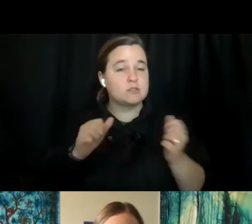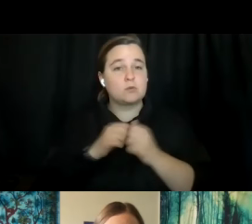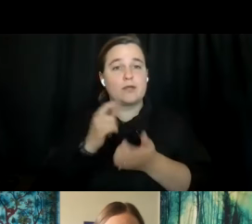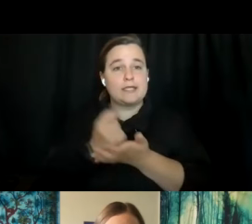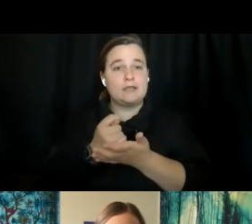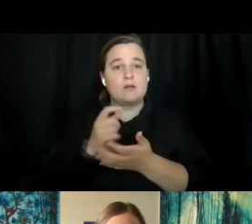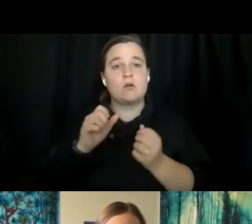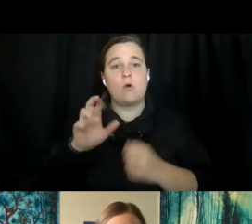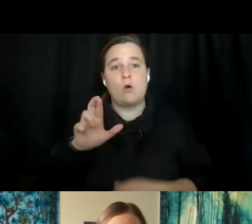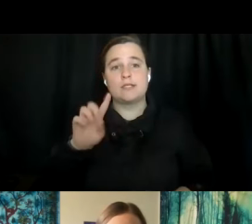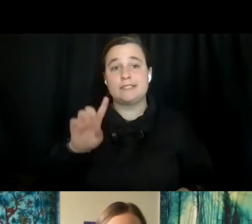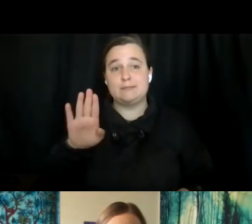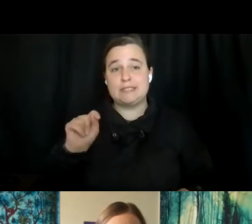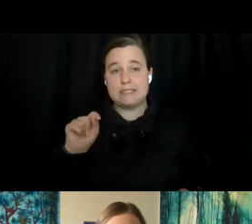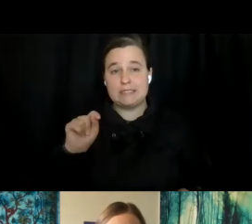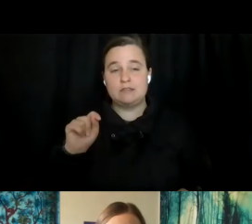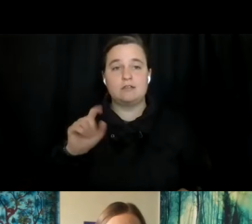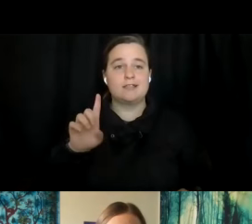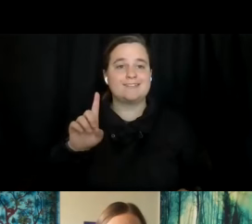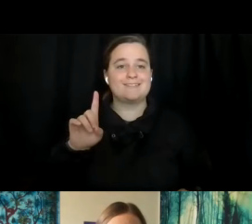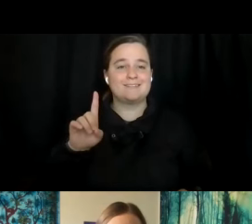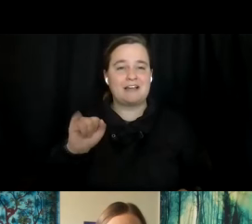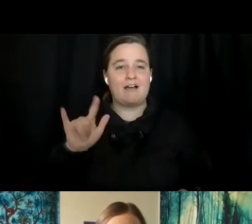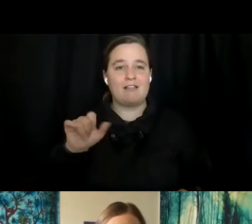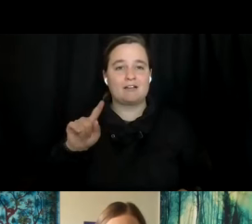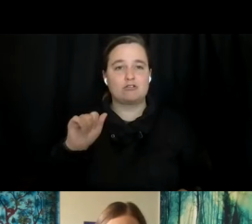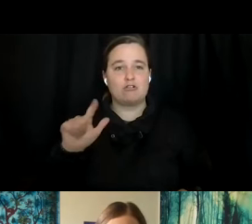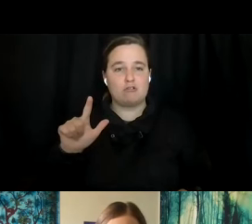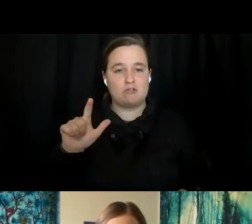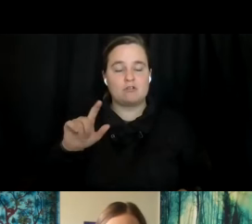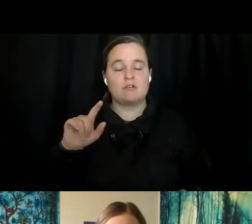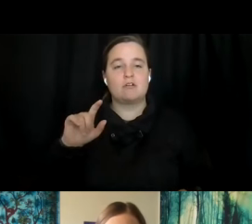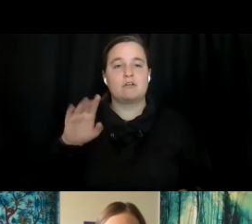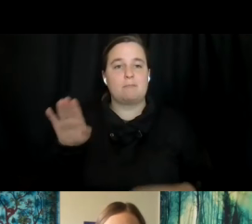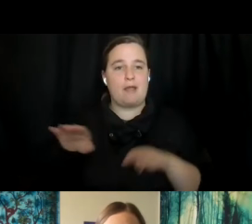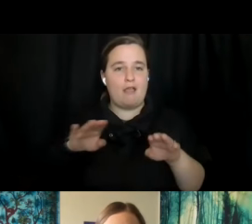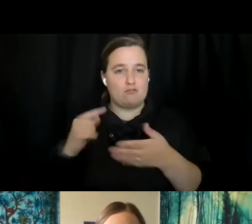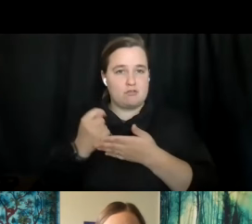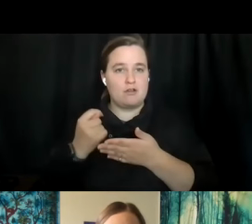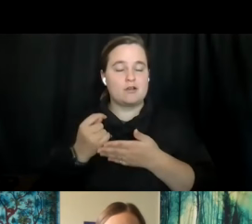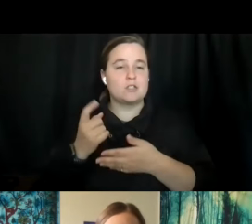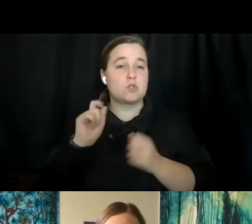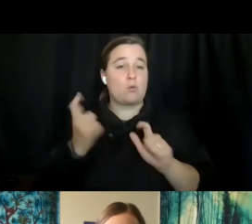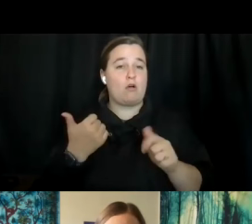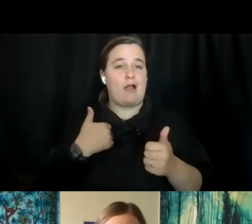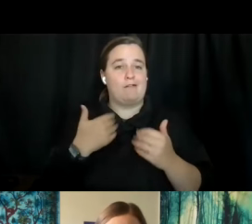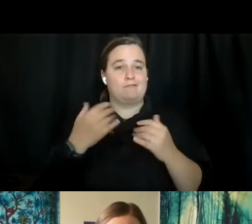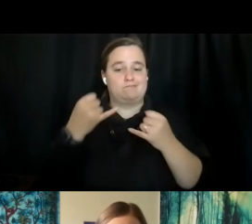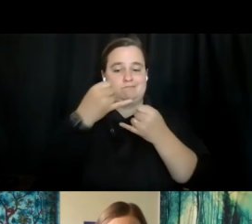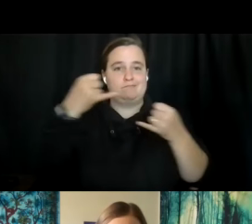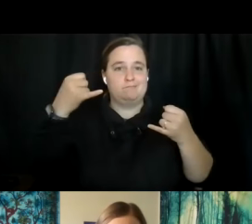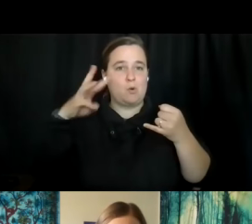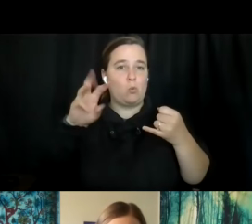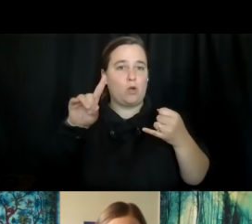DBT, dialectical behavior therapy. So essentially, we all have some sort of window of tolerance. So within